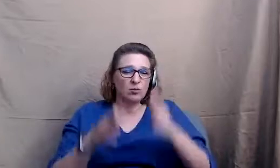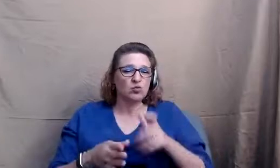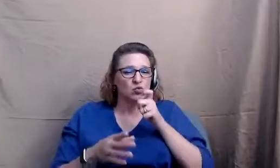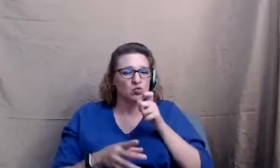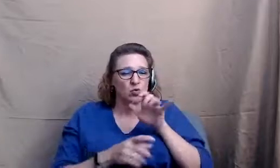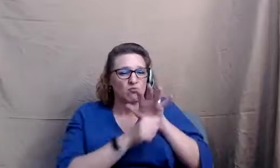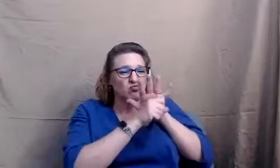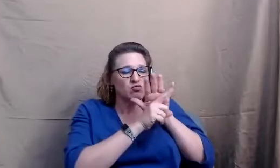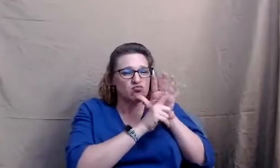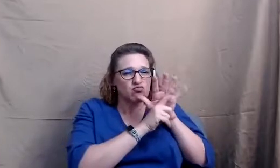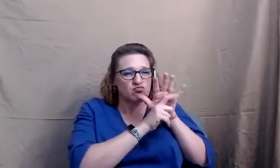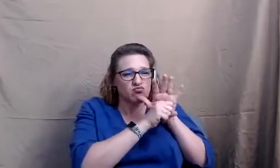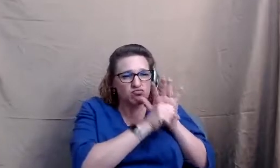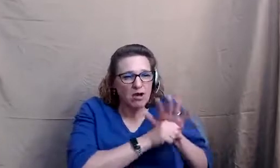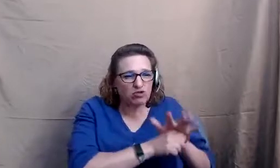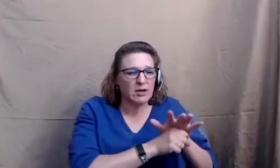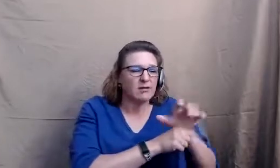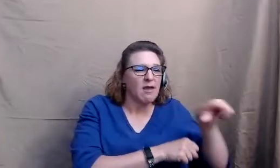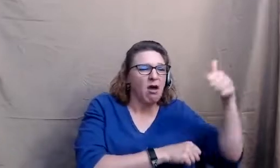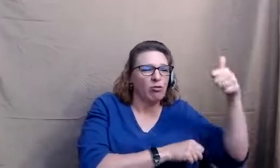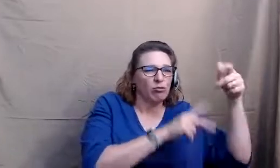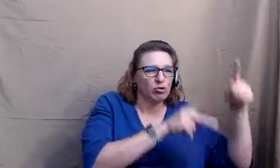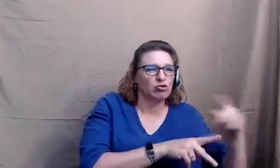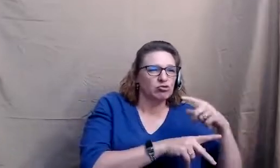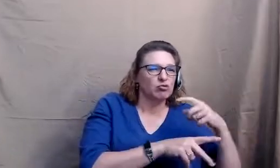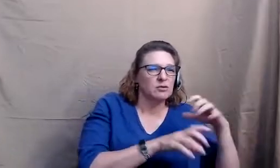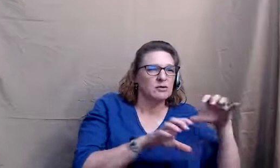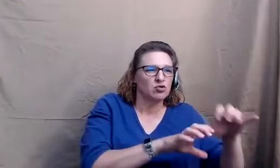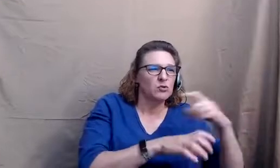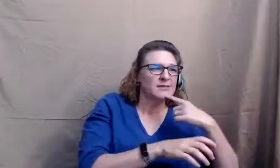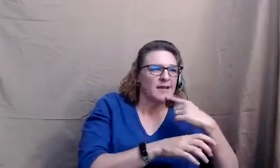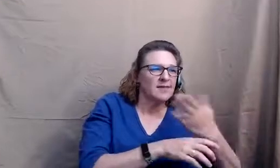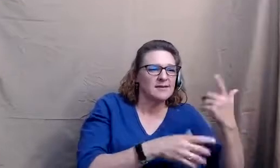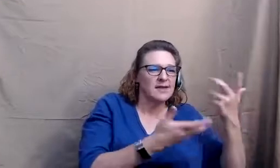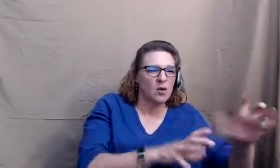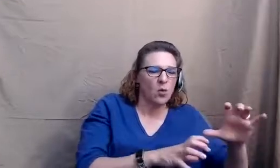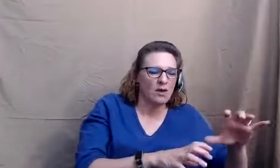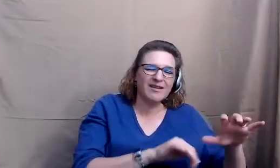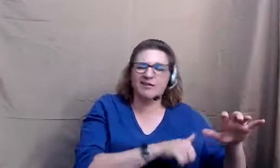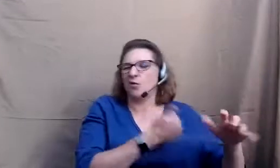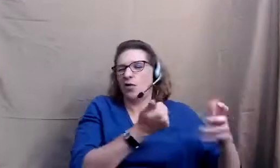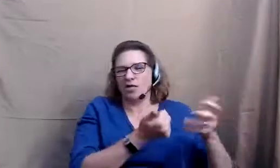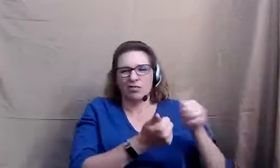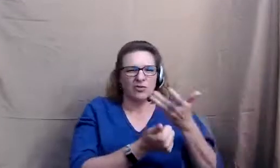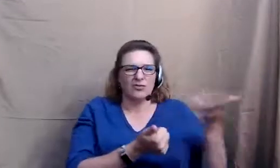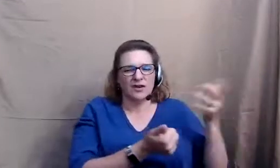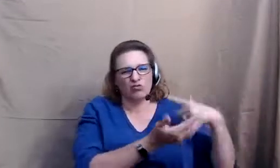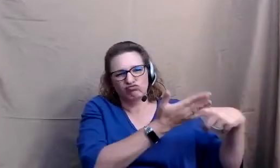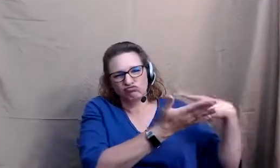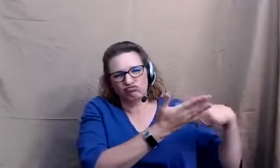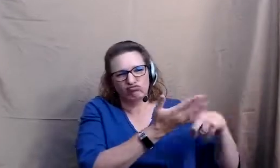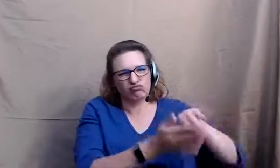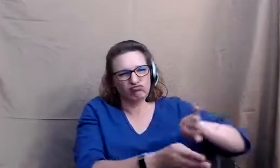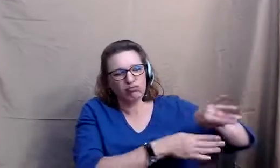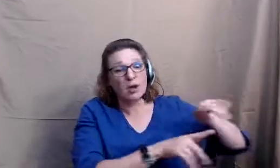clients to do things they don't want to do and to say things they don't want to say. And you know, that's a whole other things to think about and talk about. But I